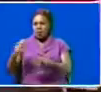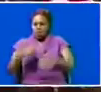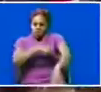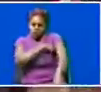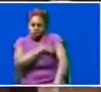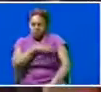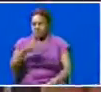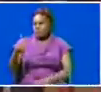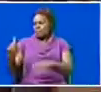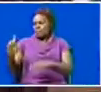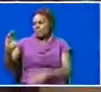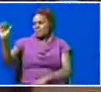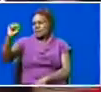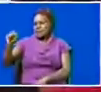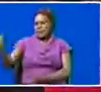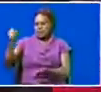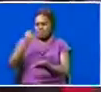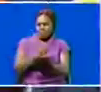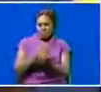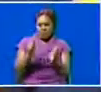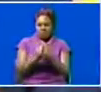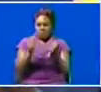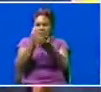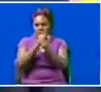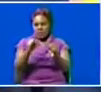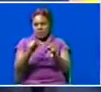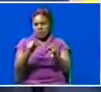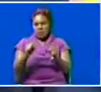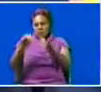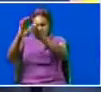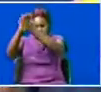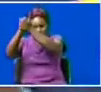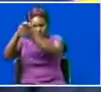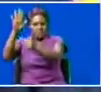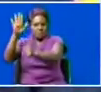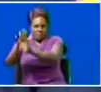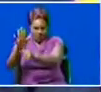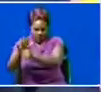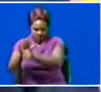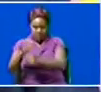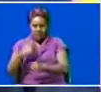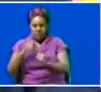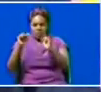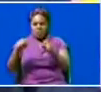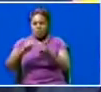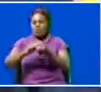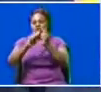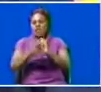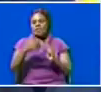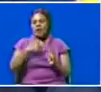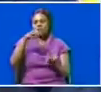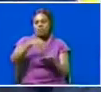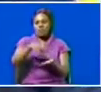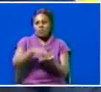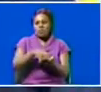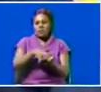minister appointed by the president. Jubilee has a majority, and they can actually make changes to have a position of